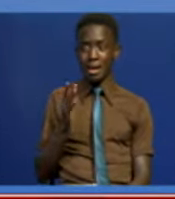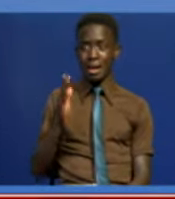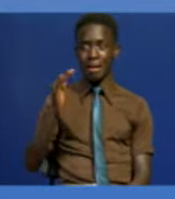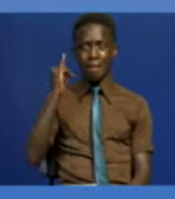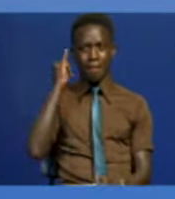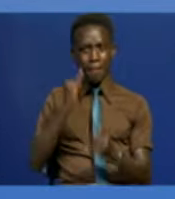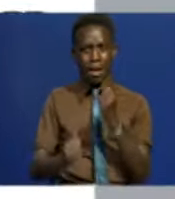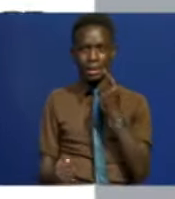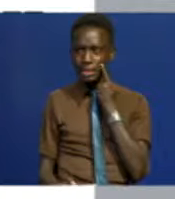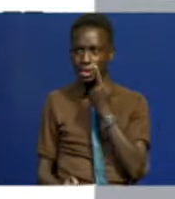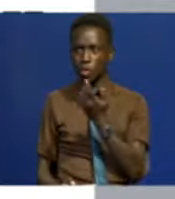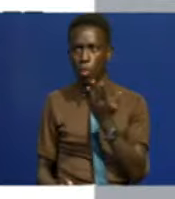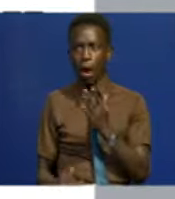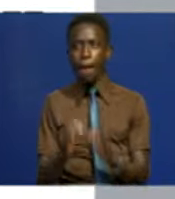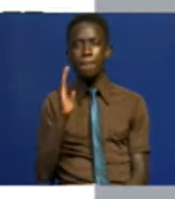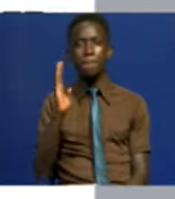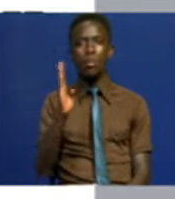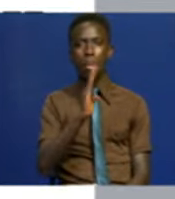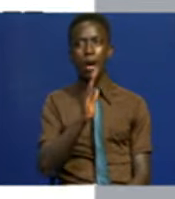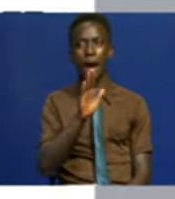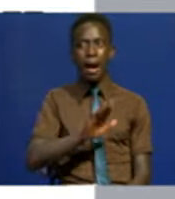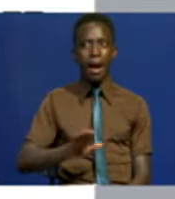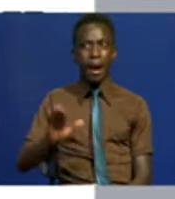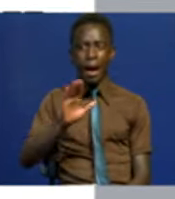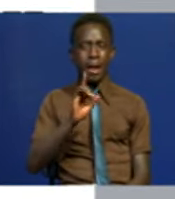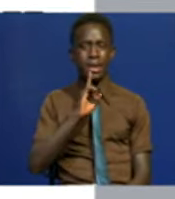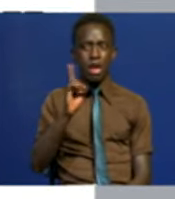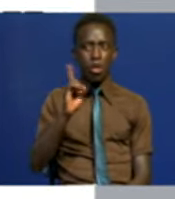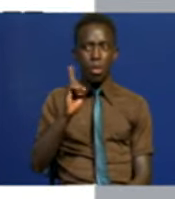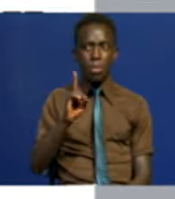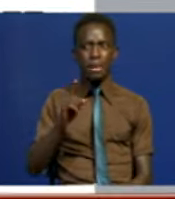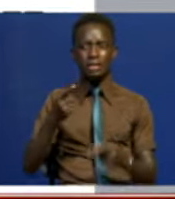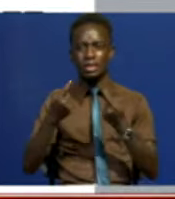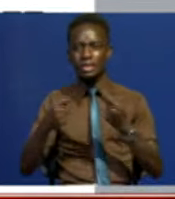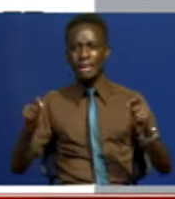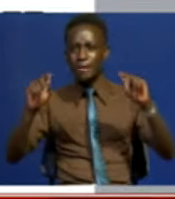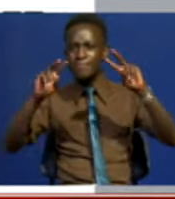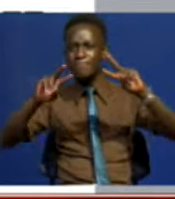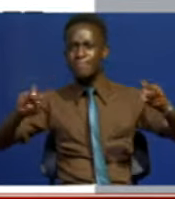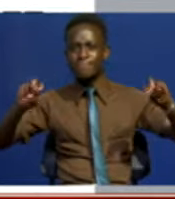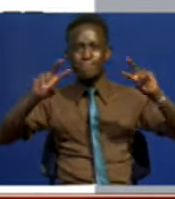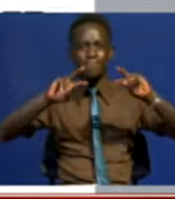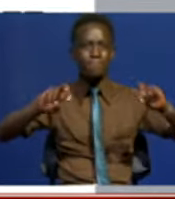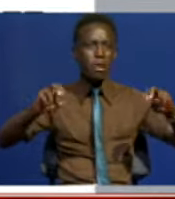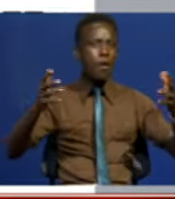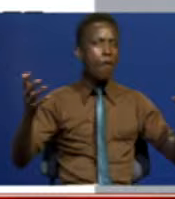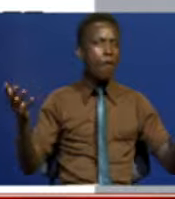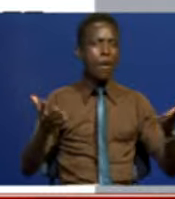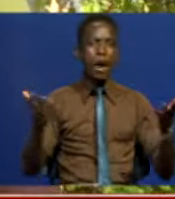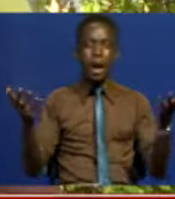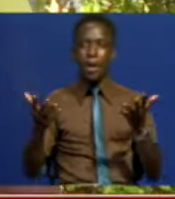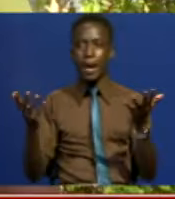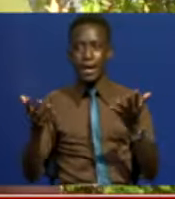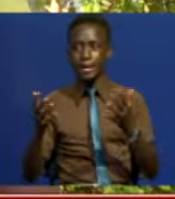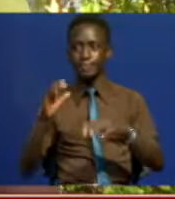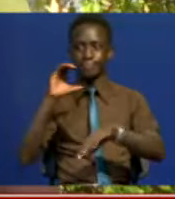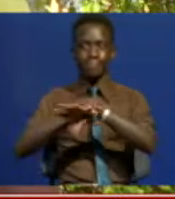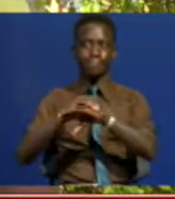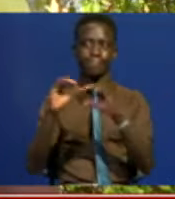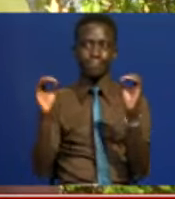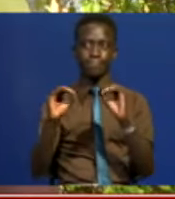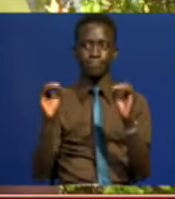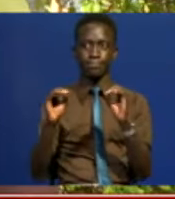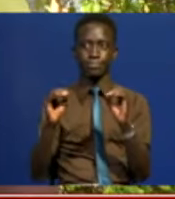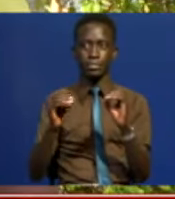area in Nairobi, and attempts to trace his whereabouts have not borne fruits. And therefore, anyone